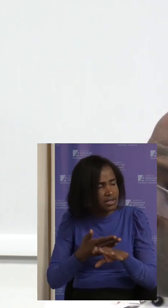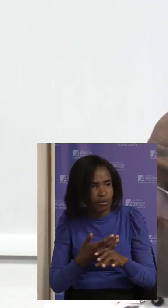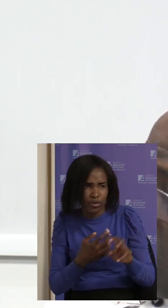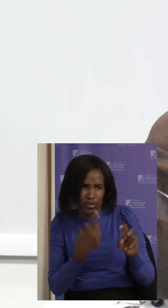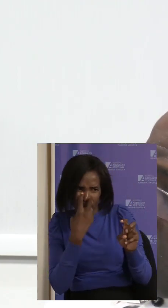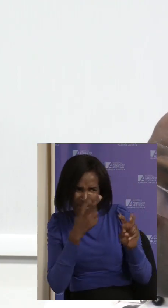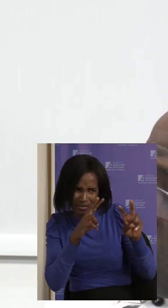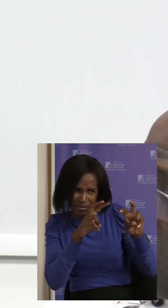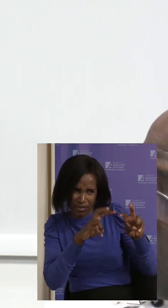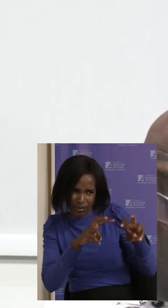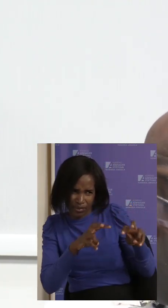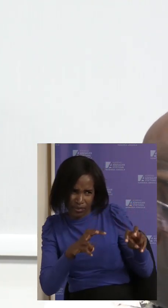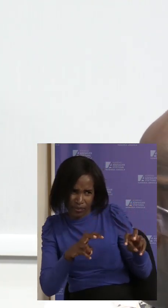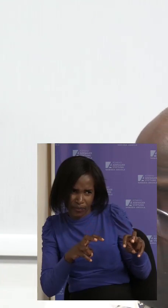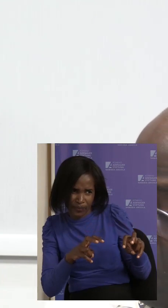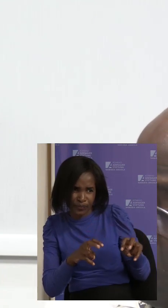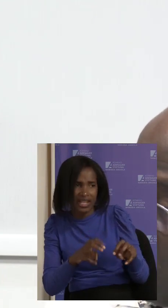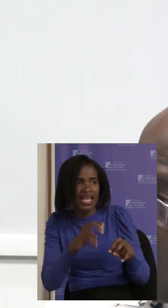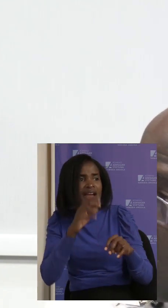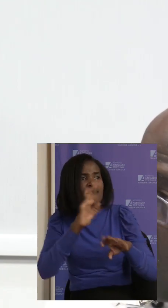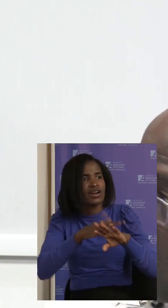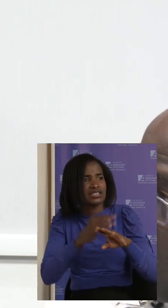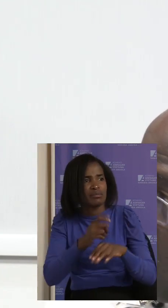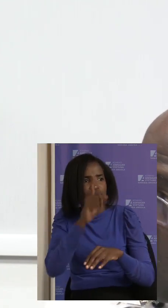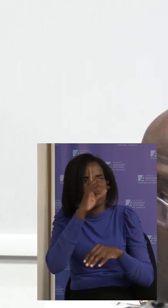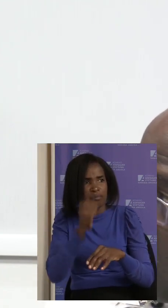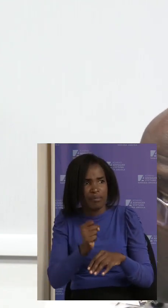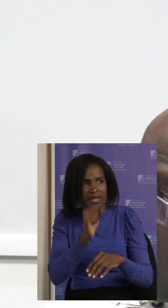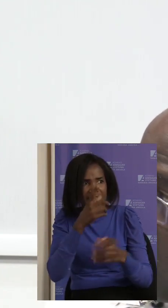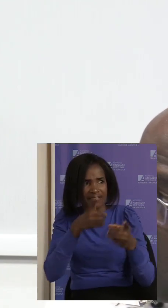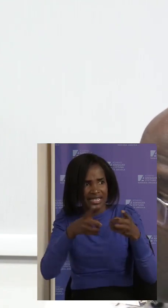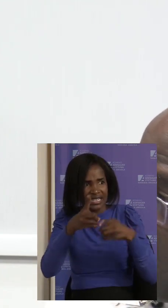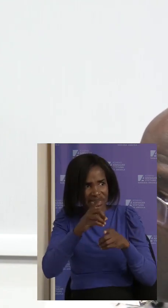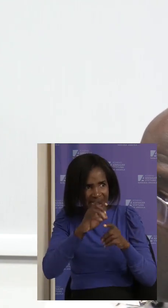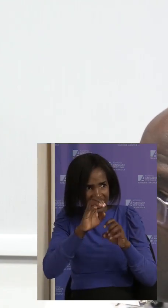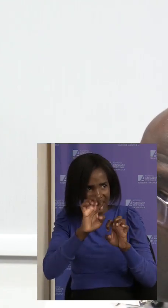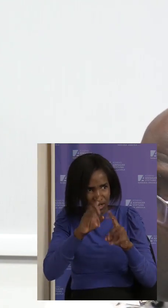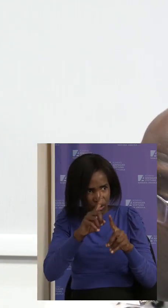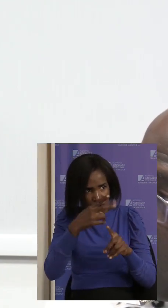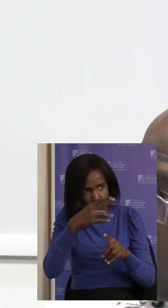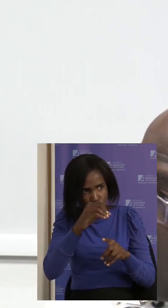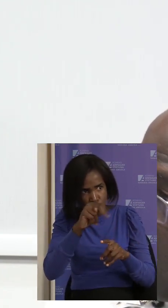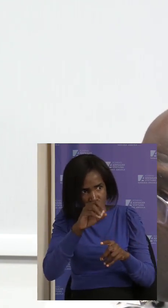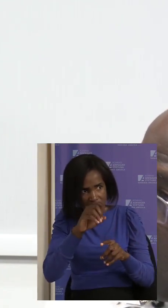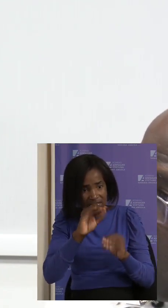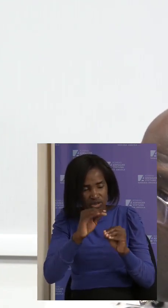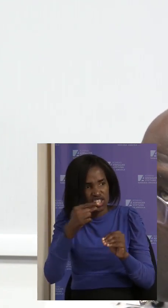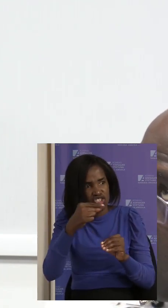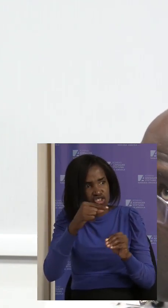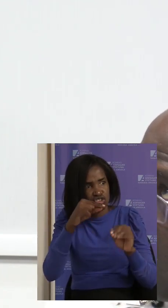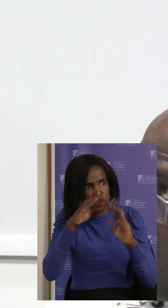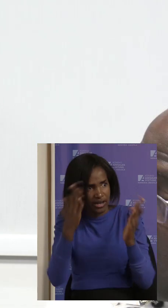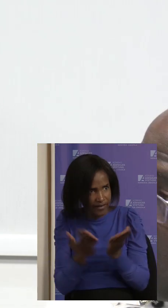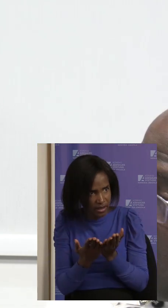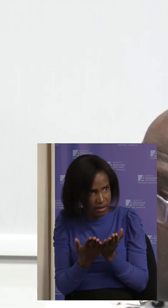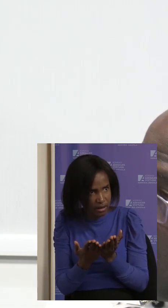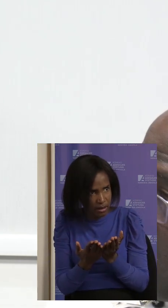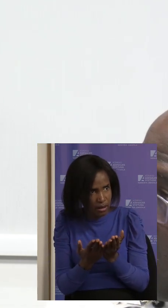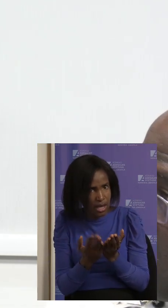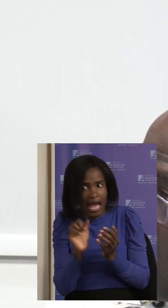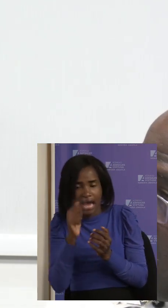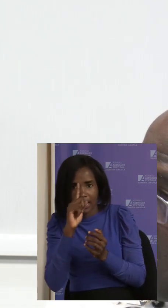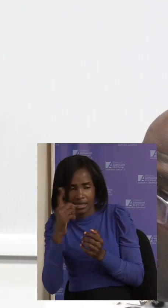education. Someone has a degree in education, honors, to teach geography. Then another nephew has